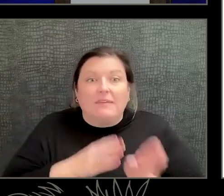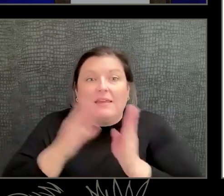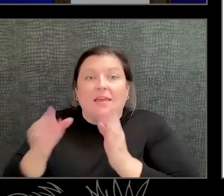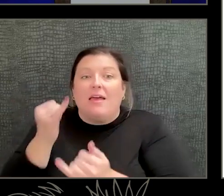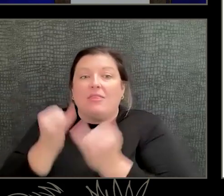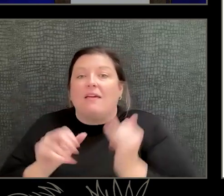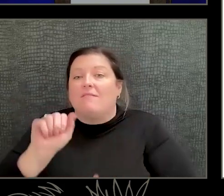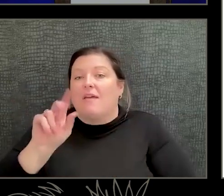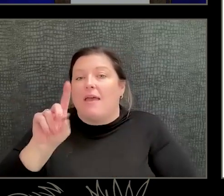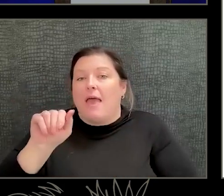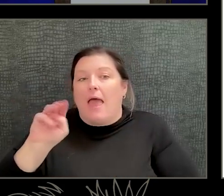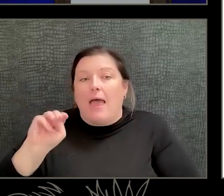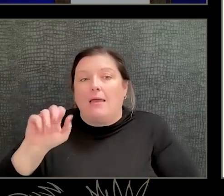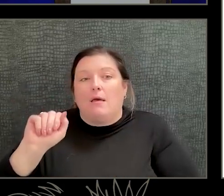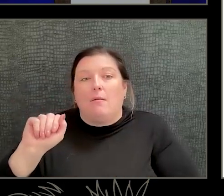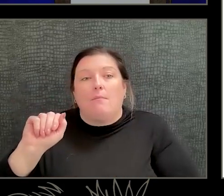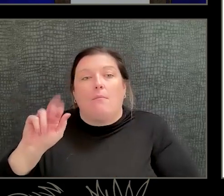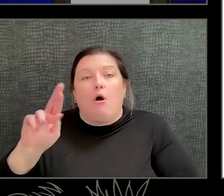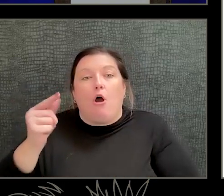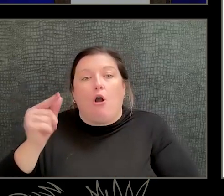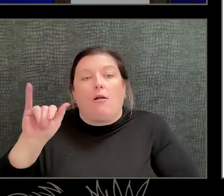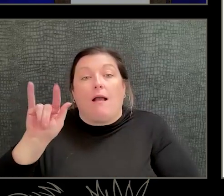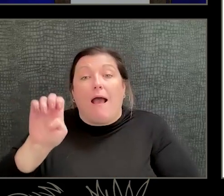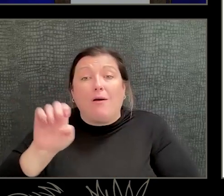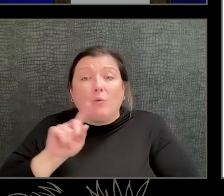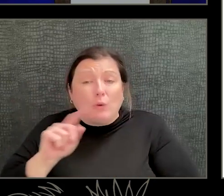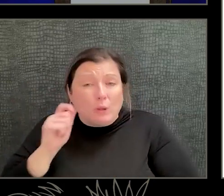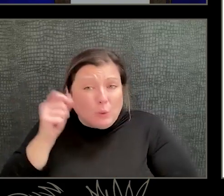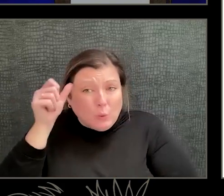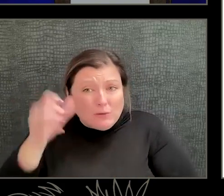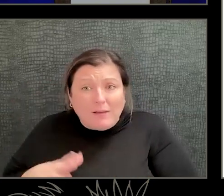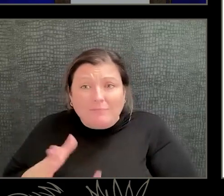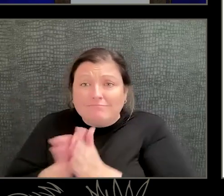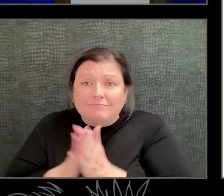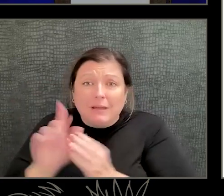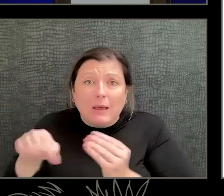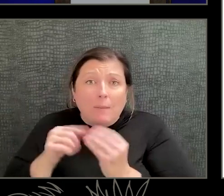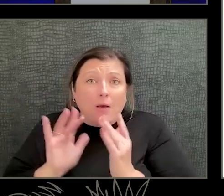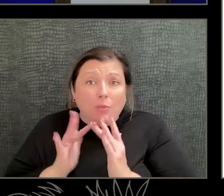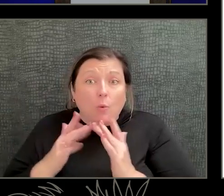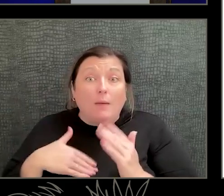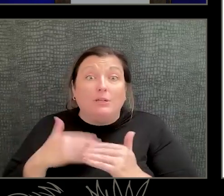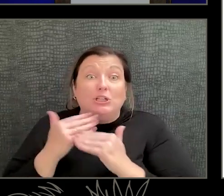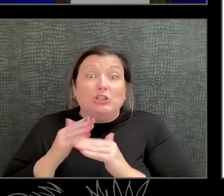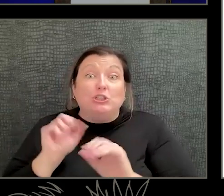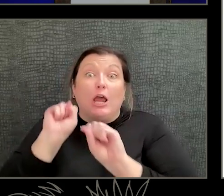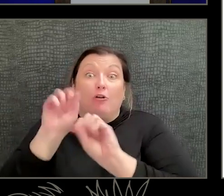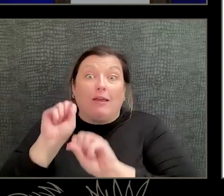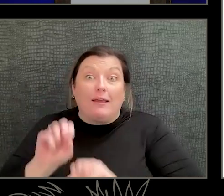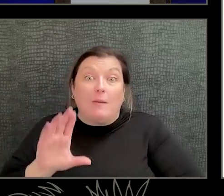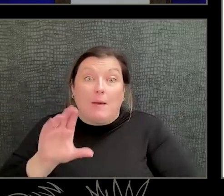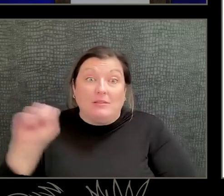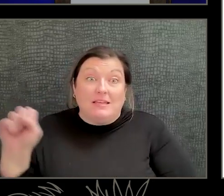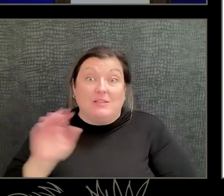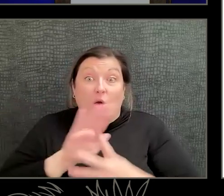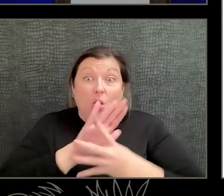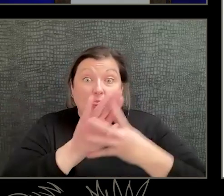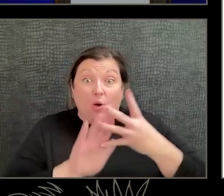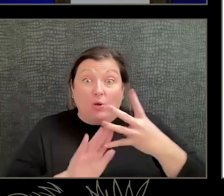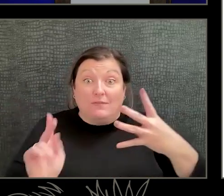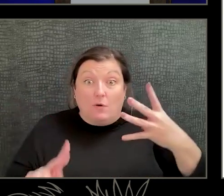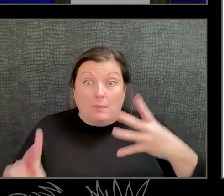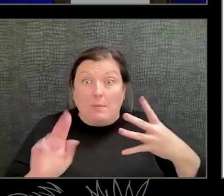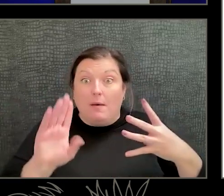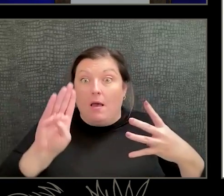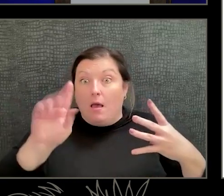Adam Argyle, really cool guy, really passionate about the web, constantly sharing stuff about CSS. So these 4 people, their blogs or